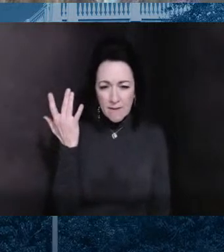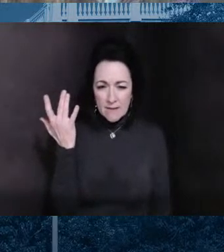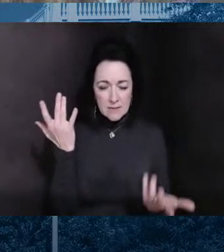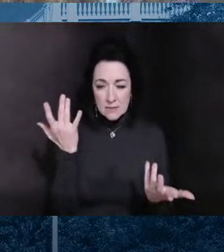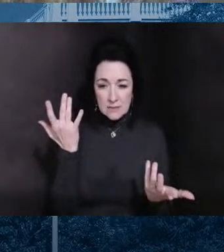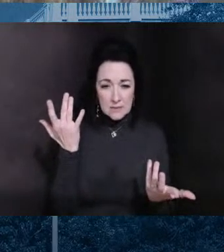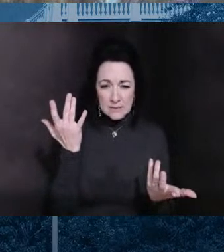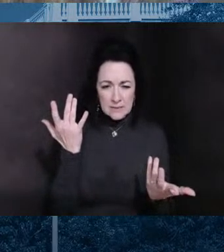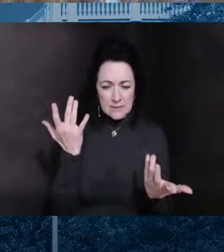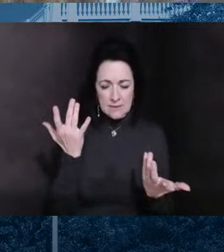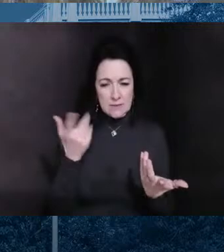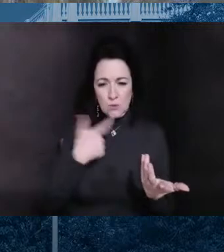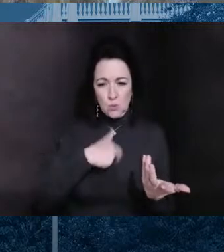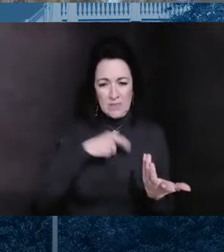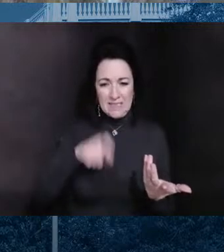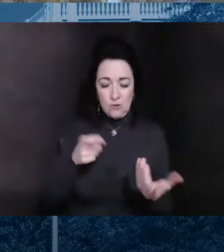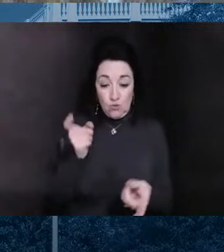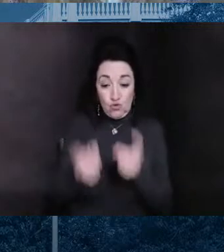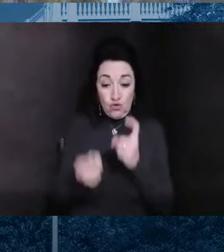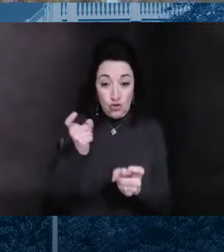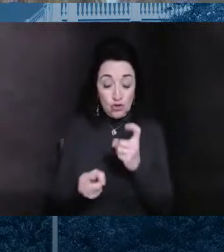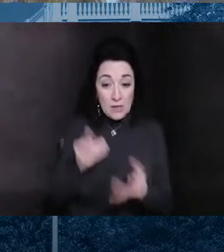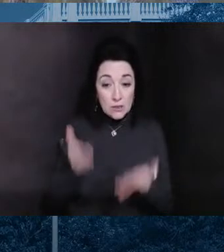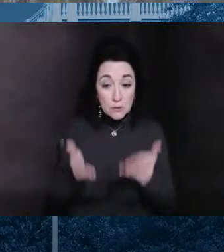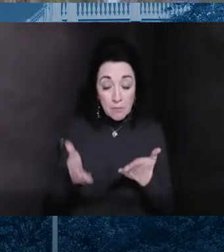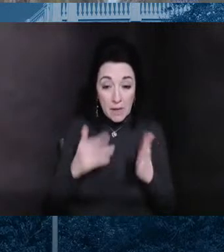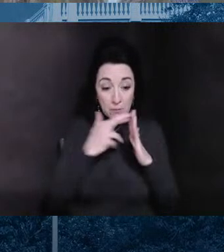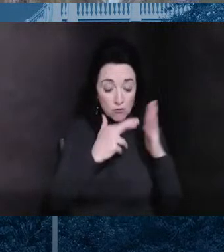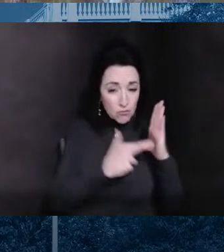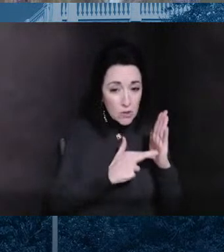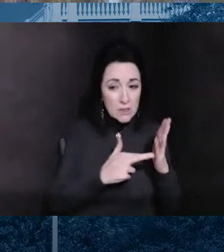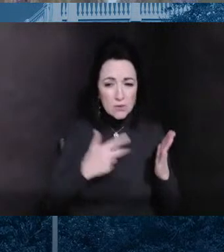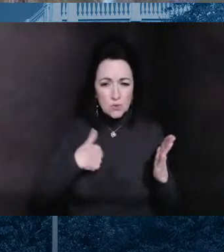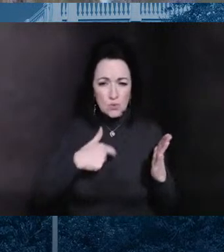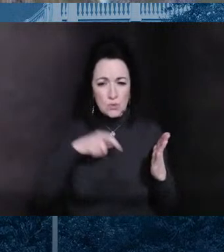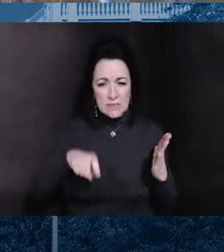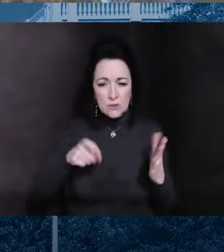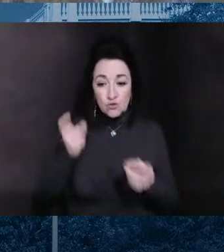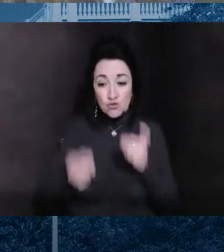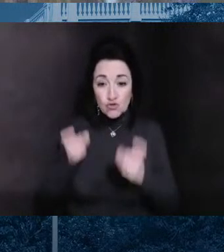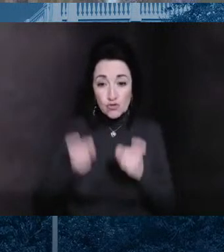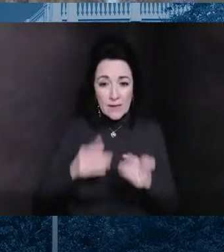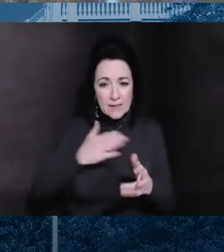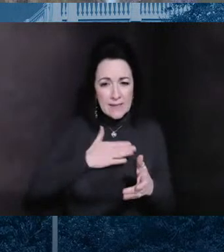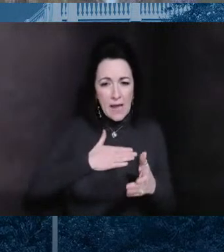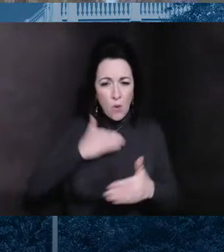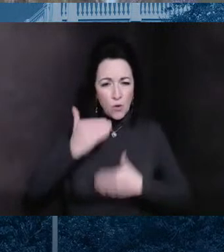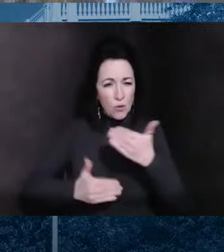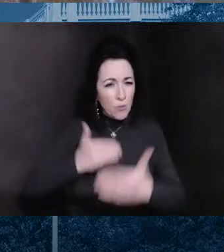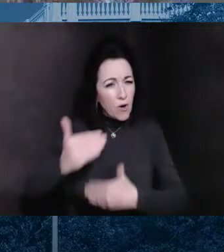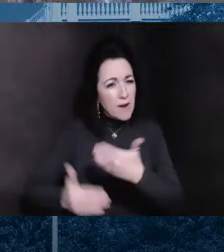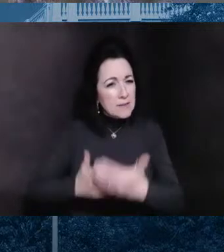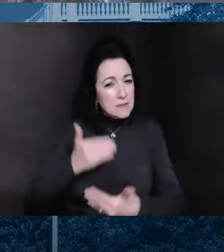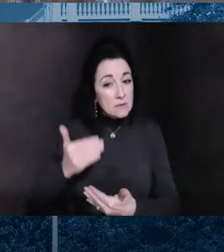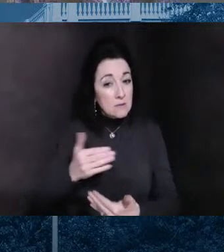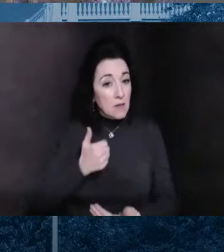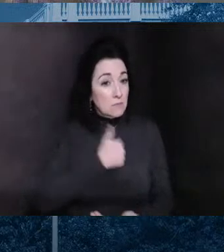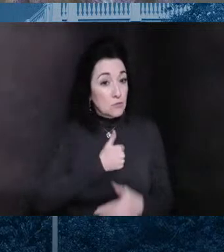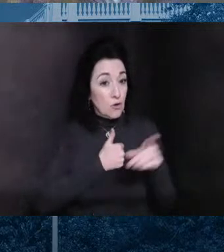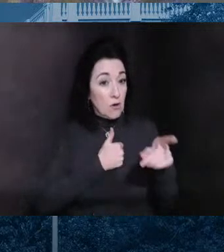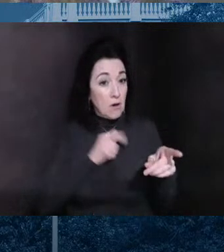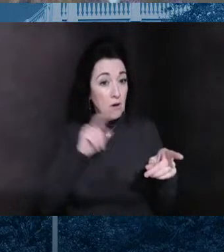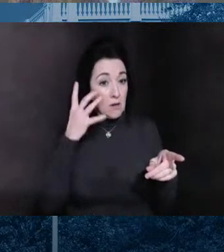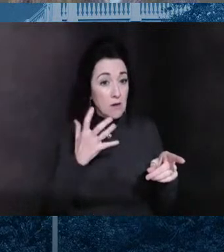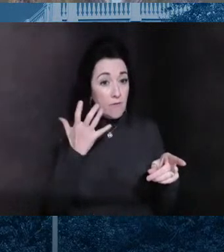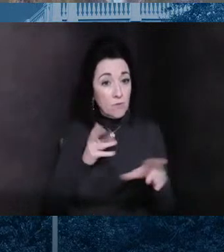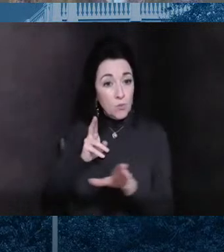changes in how we are reaching underserved populations. Yeah, I also... if I could just jump in there